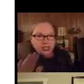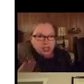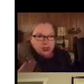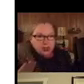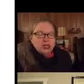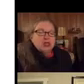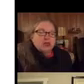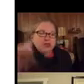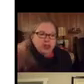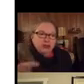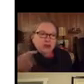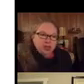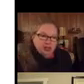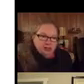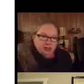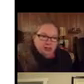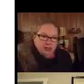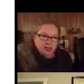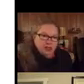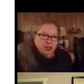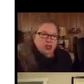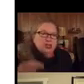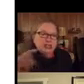had to do so that their friend